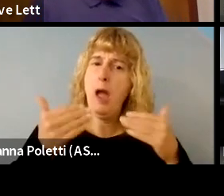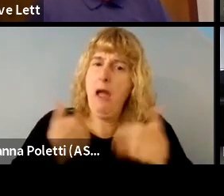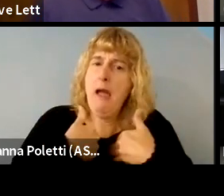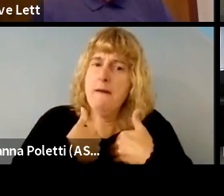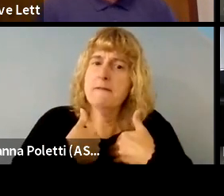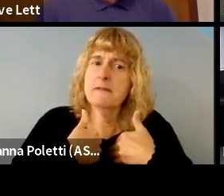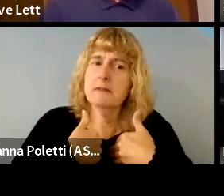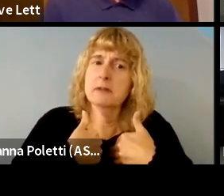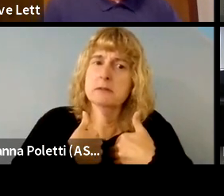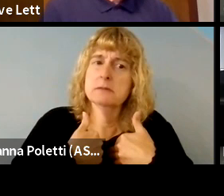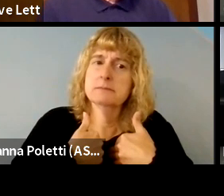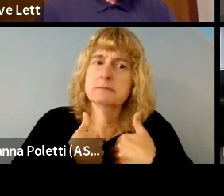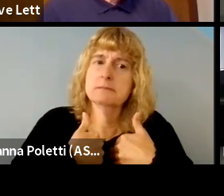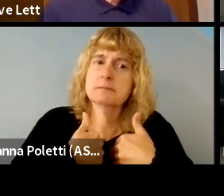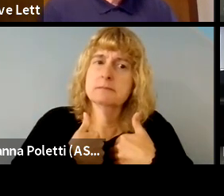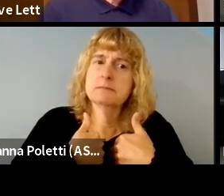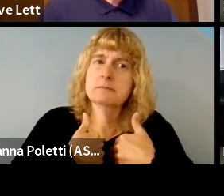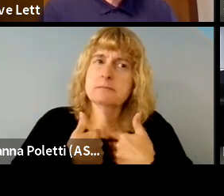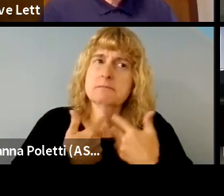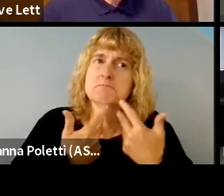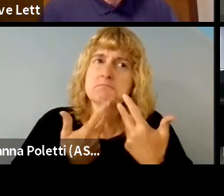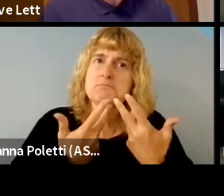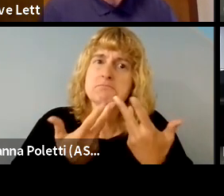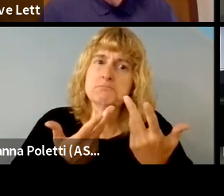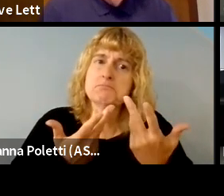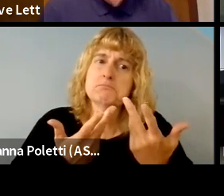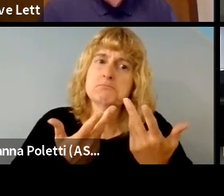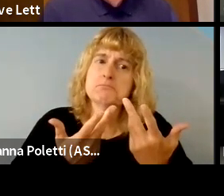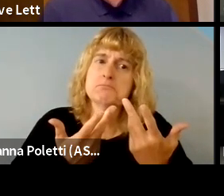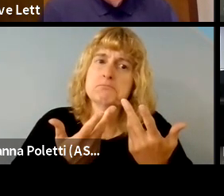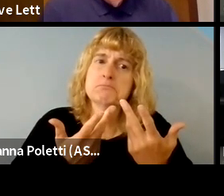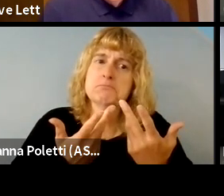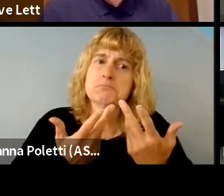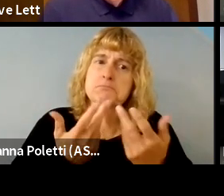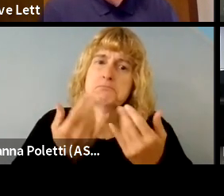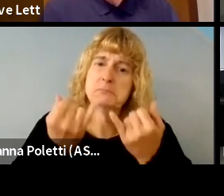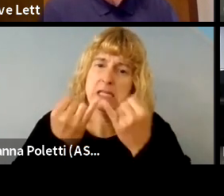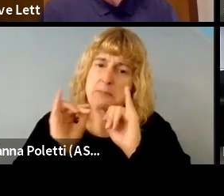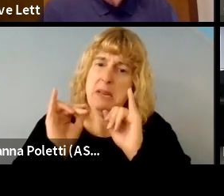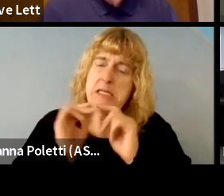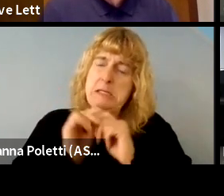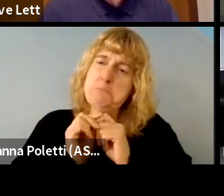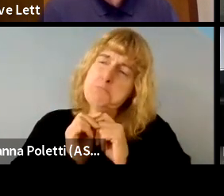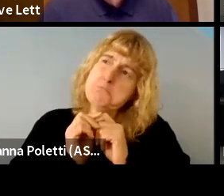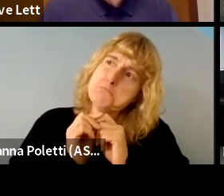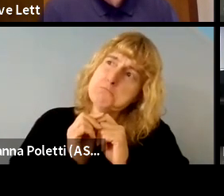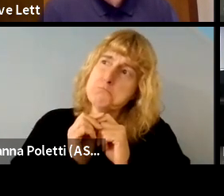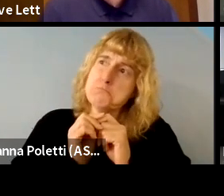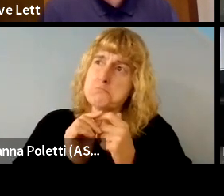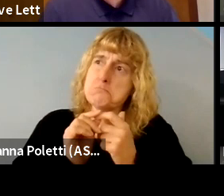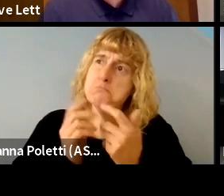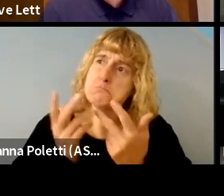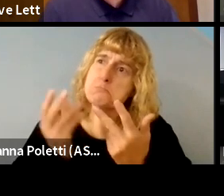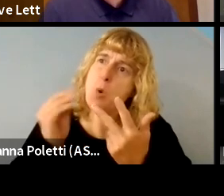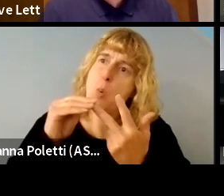task of making it independent. Do we need to